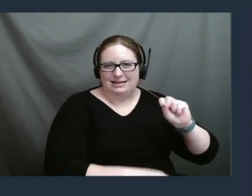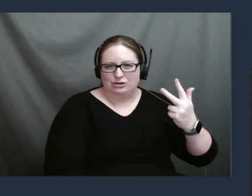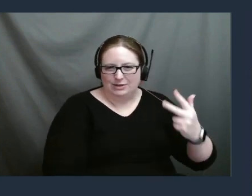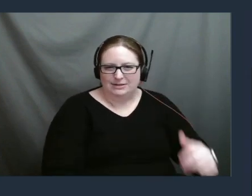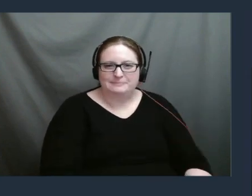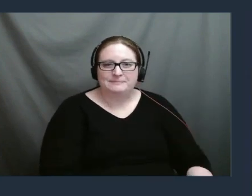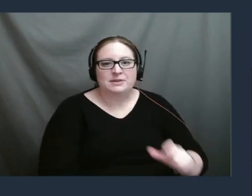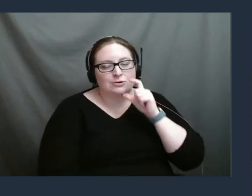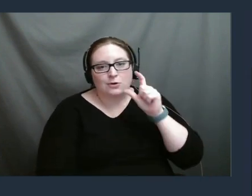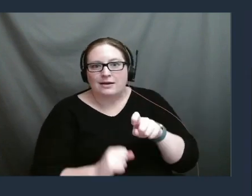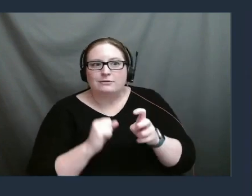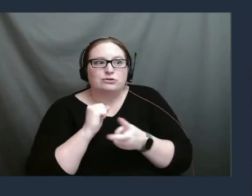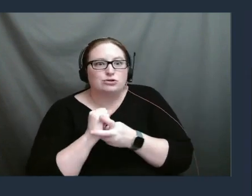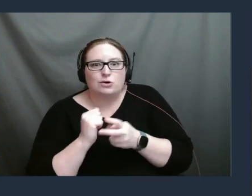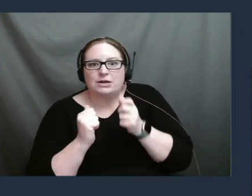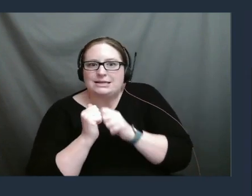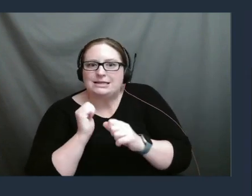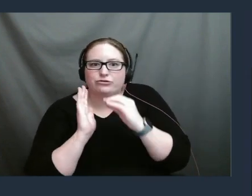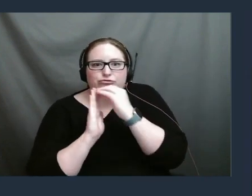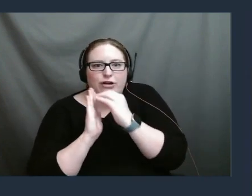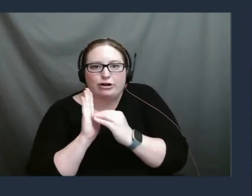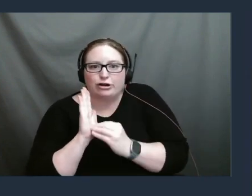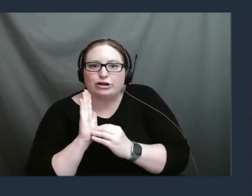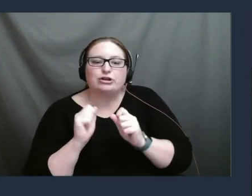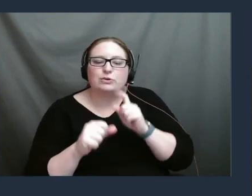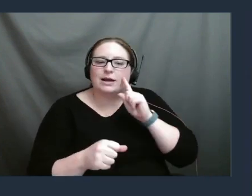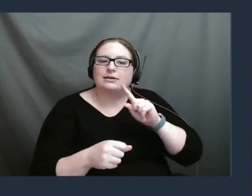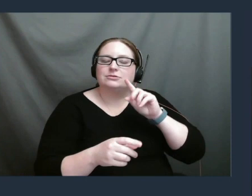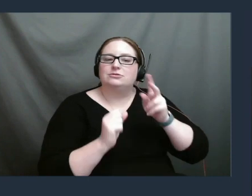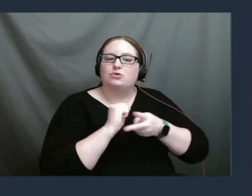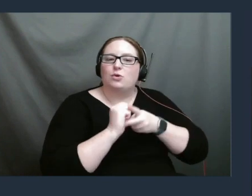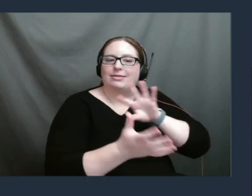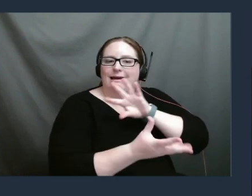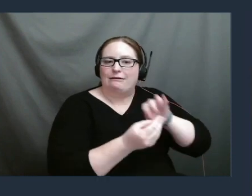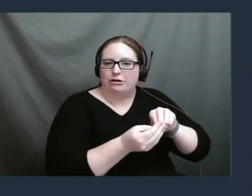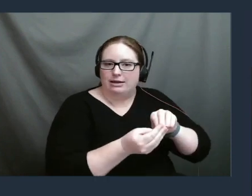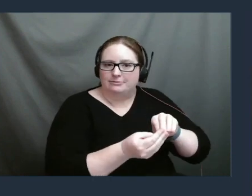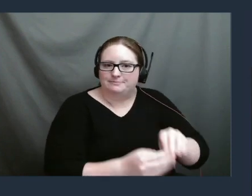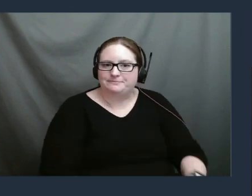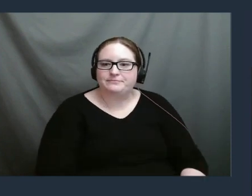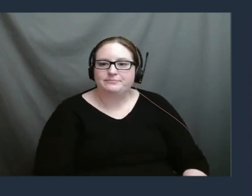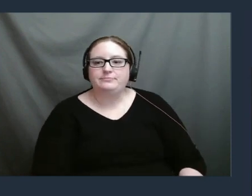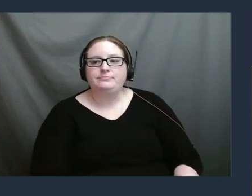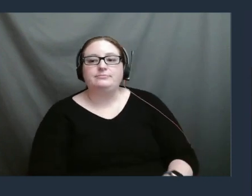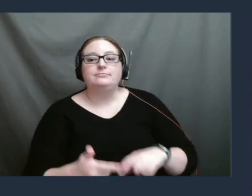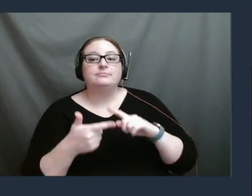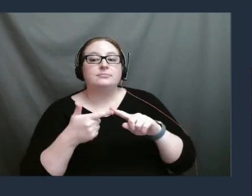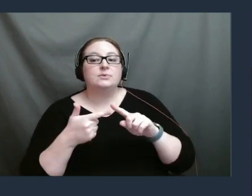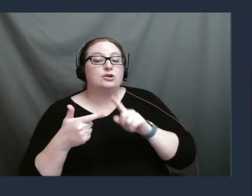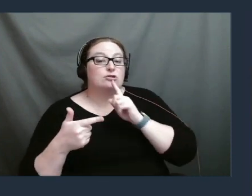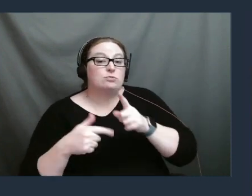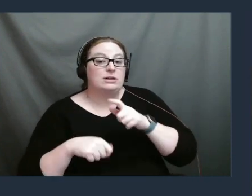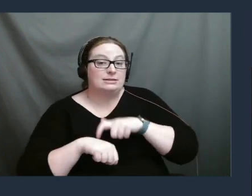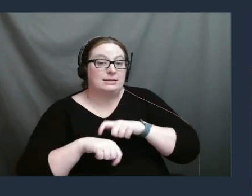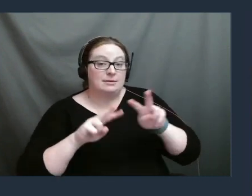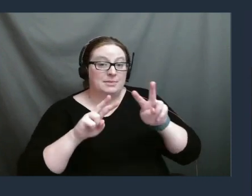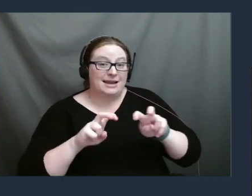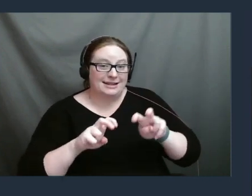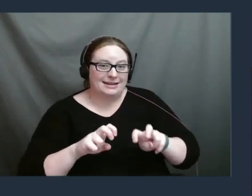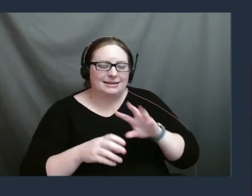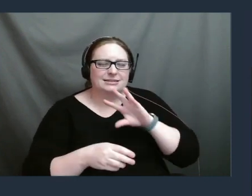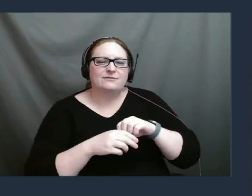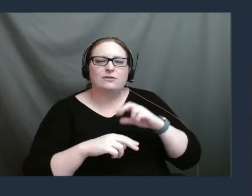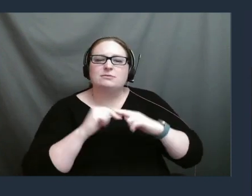have to store every single record and you just store the aggregates. Real-time analytics includes building dashboards for key